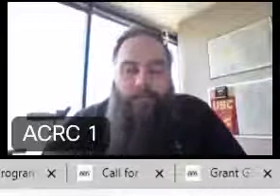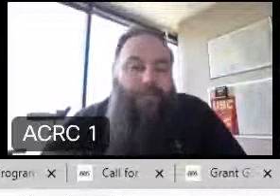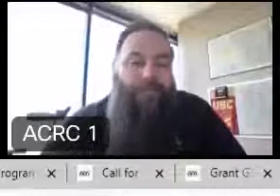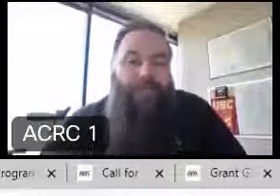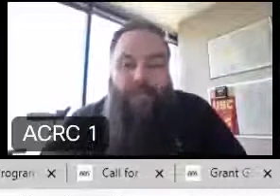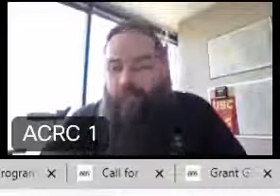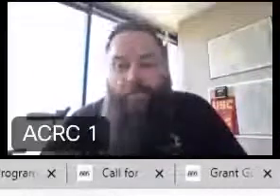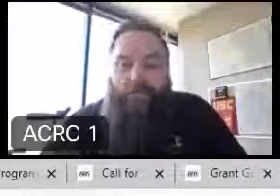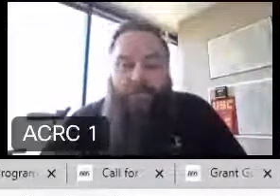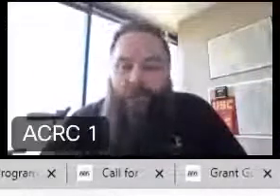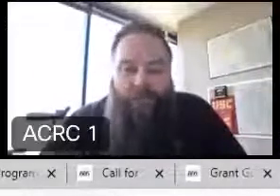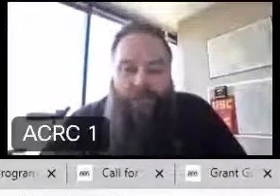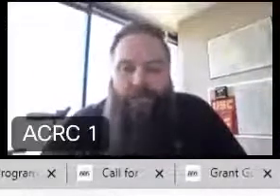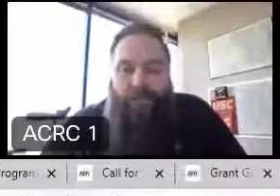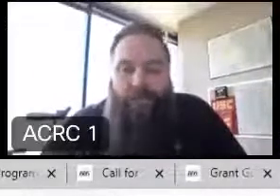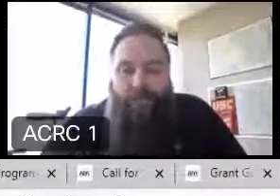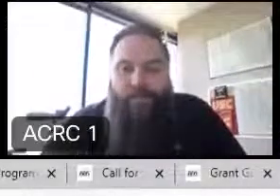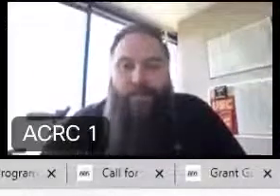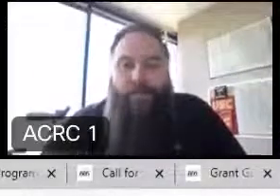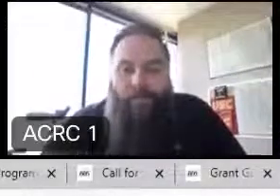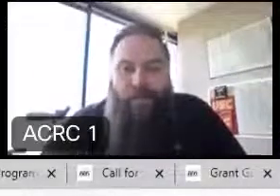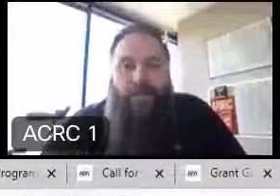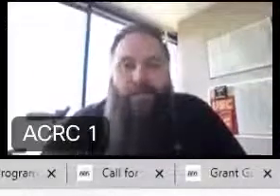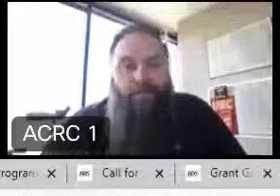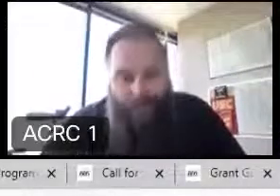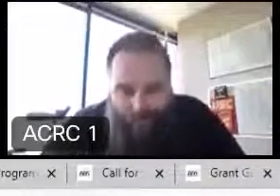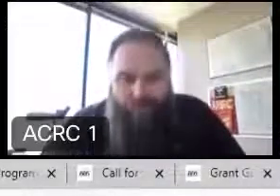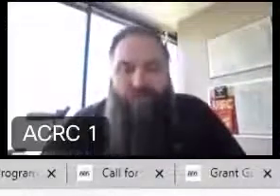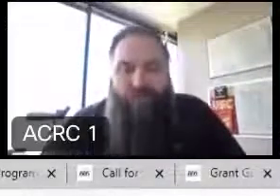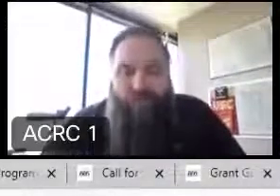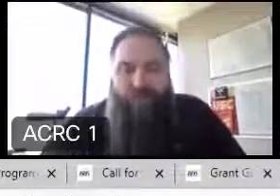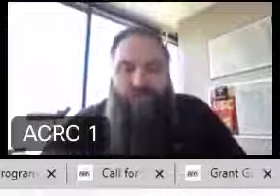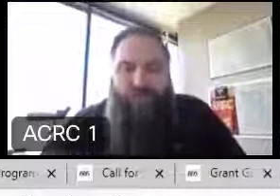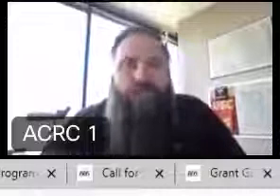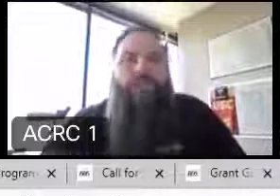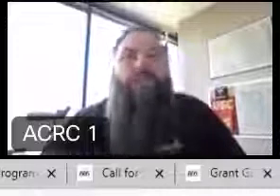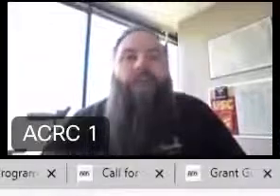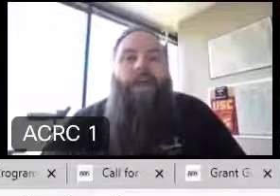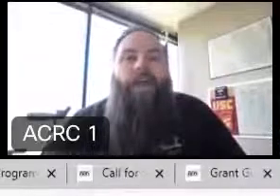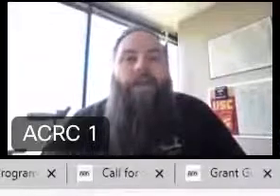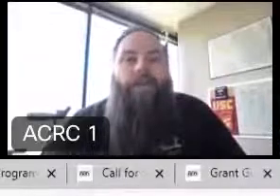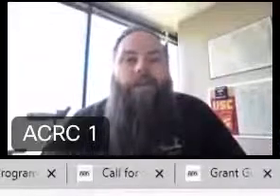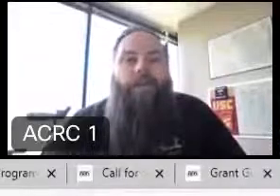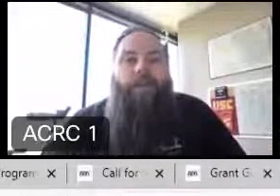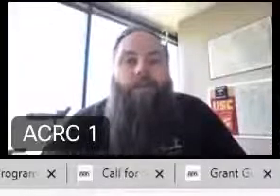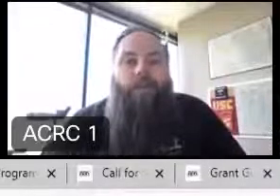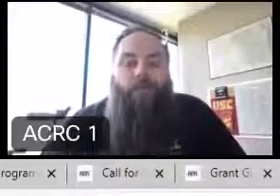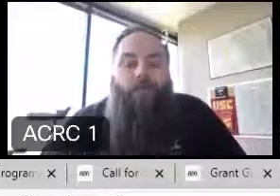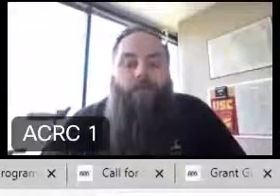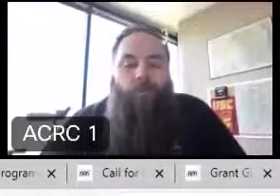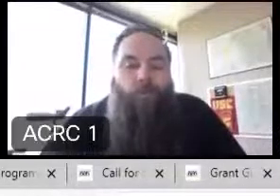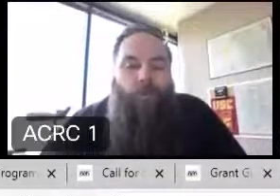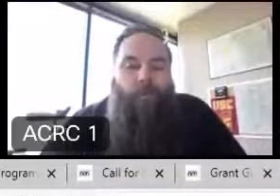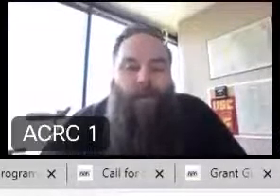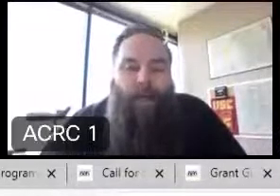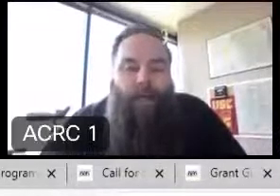use basically the same FMS companies that are also helping out with paid internship programs, etc. And